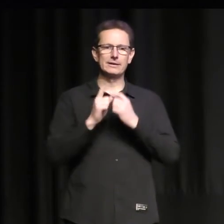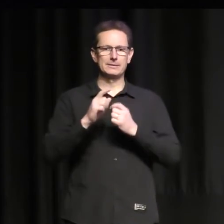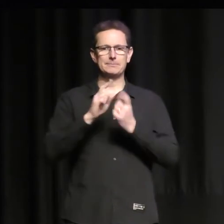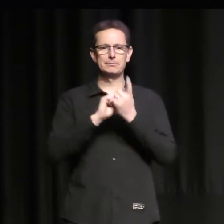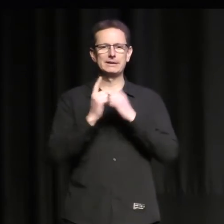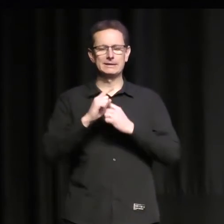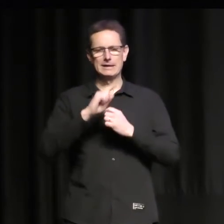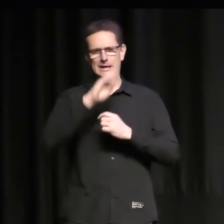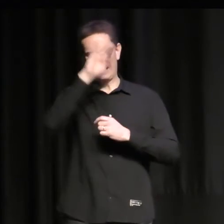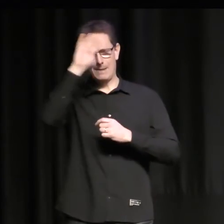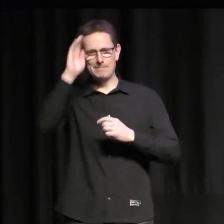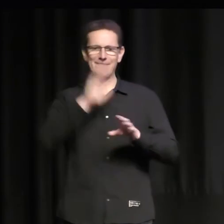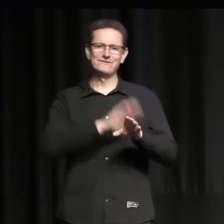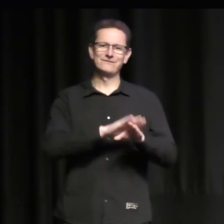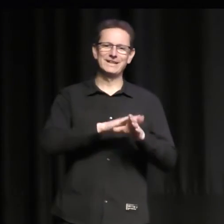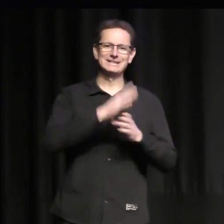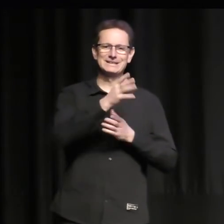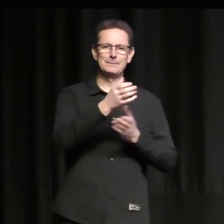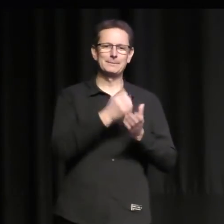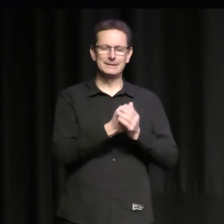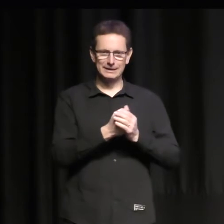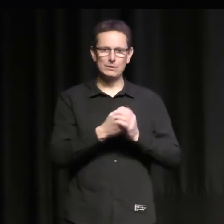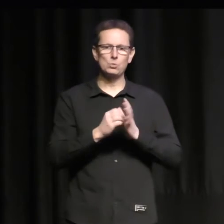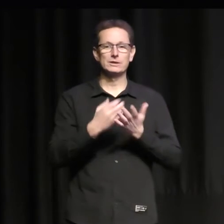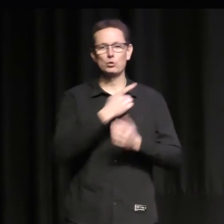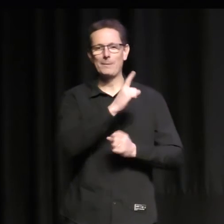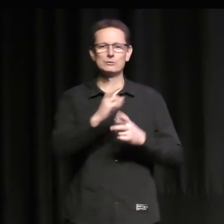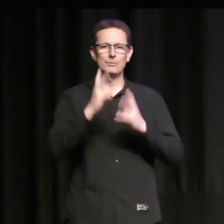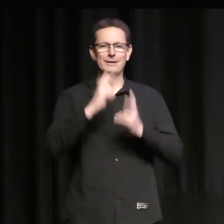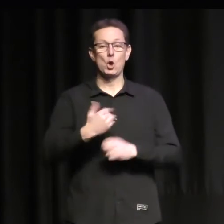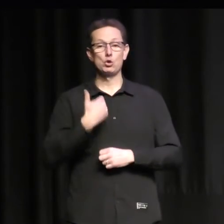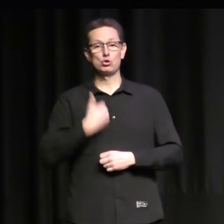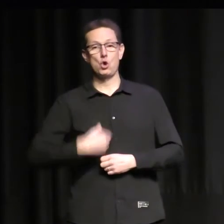left parties because they're dead men walking.